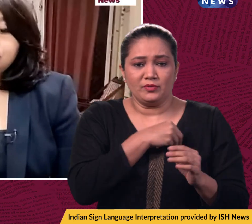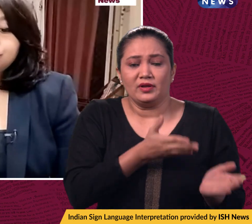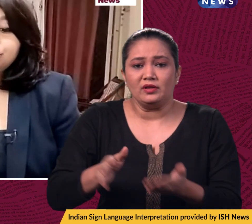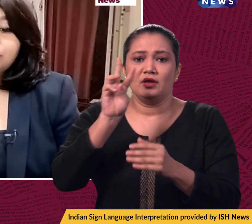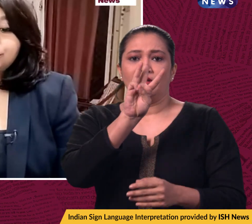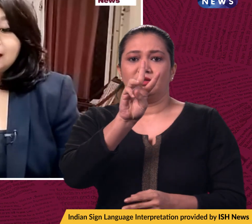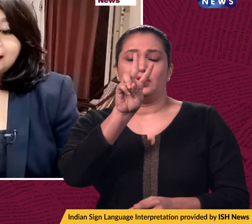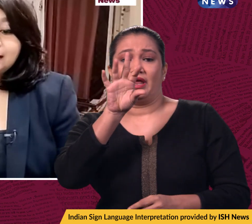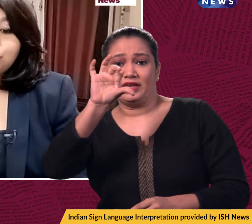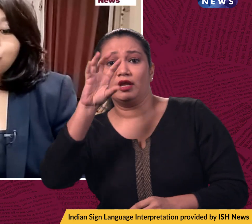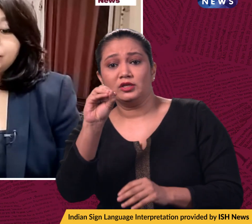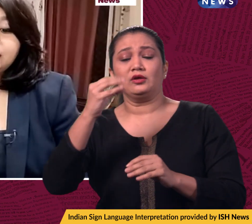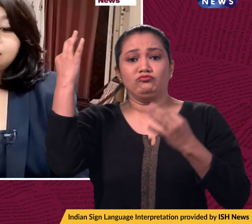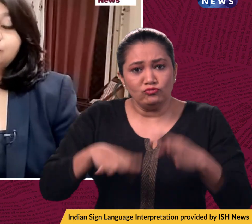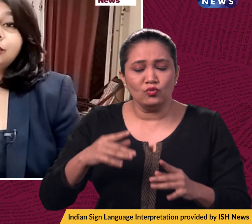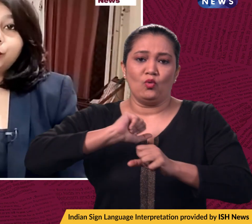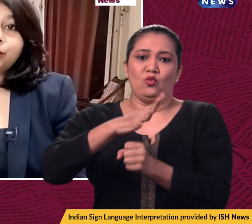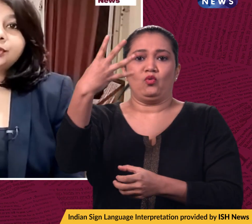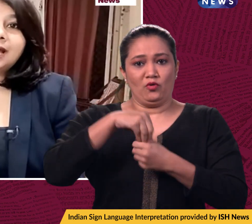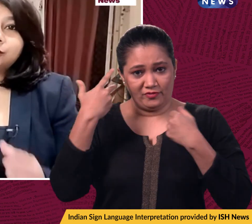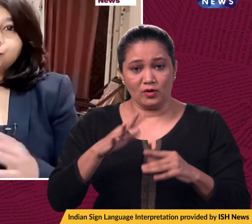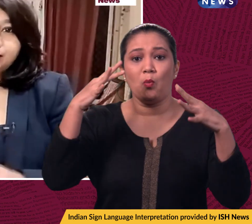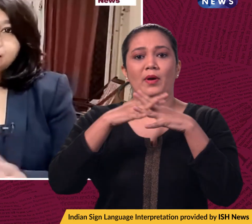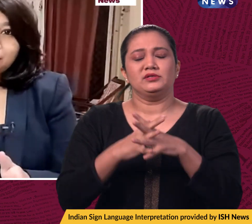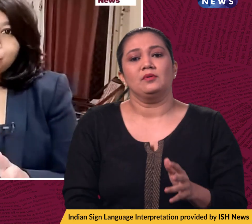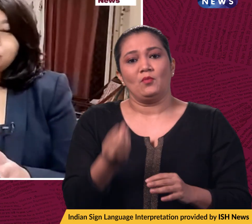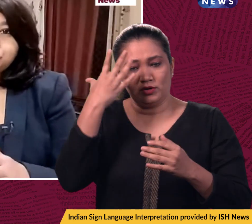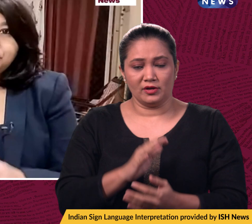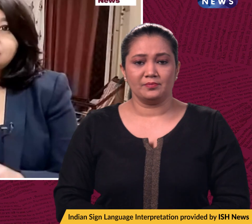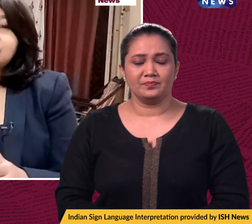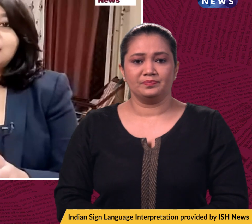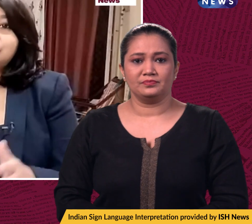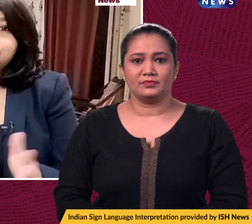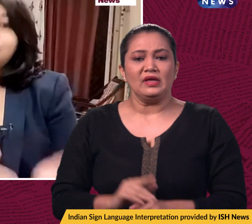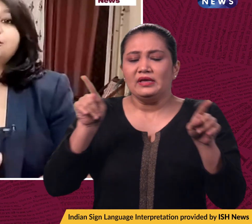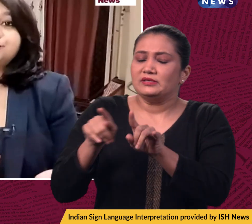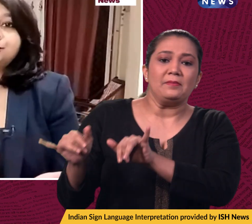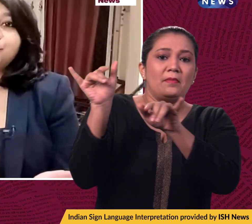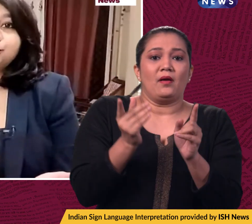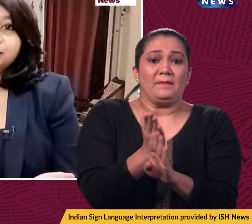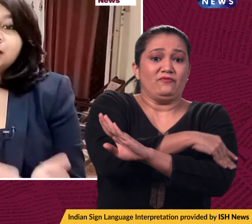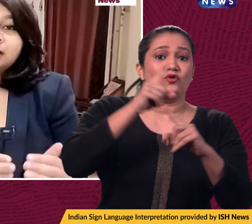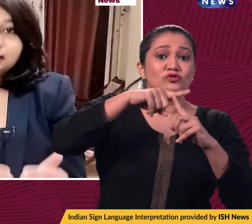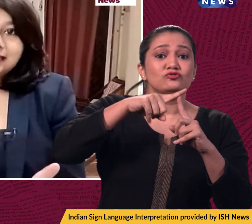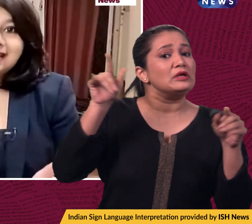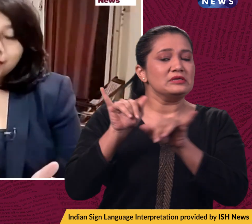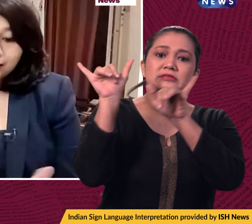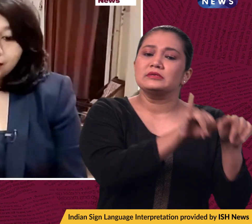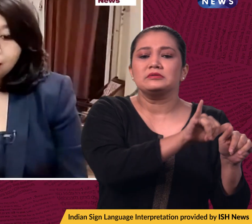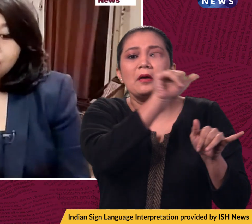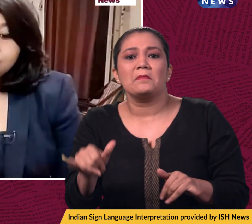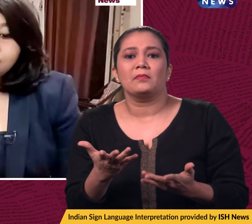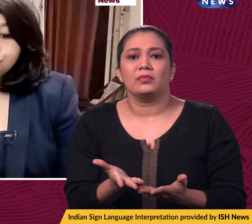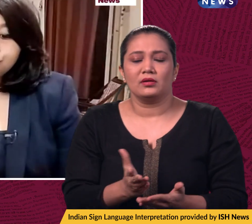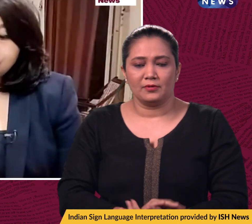Now, 3,290 COVID cases were reported as of Wednesday morning, which means that was how much it was reported a day